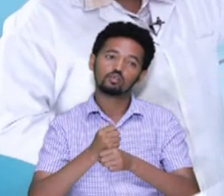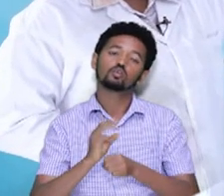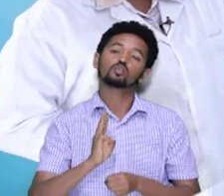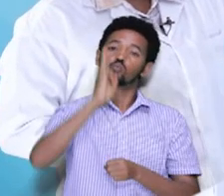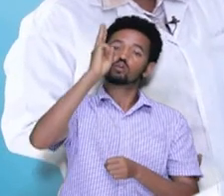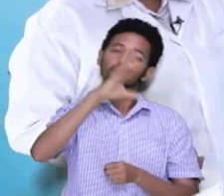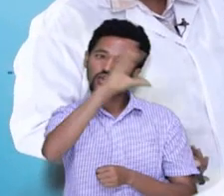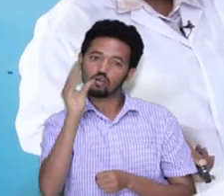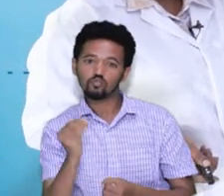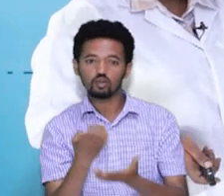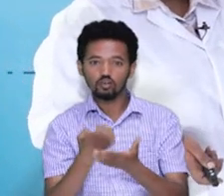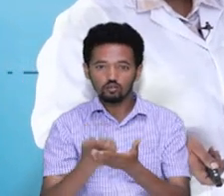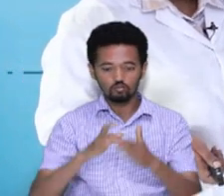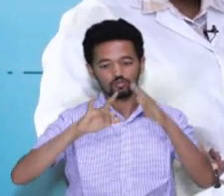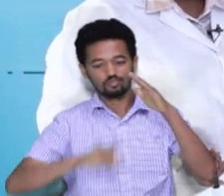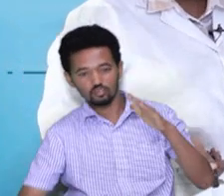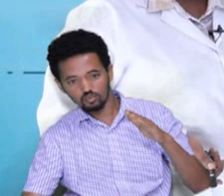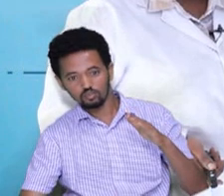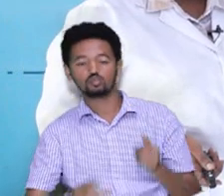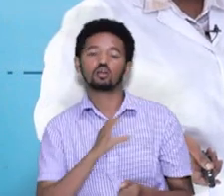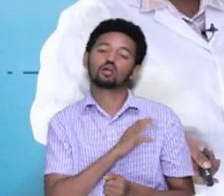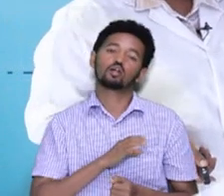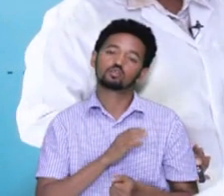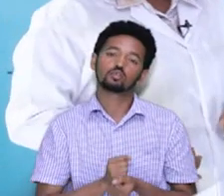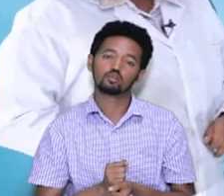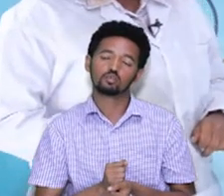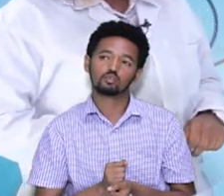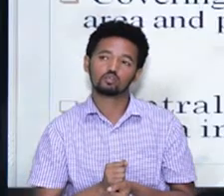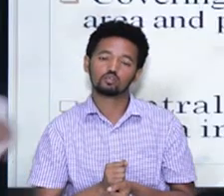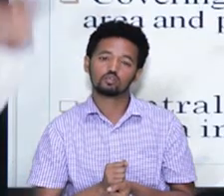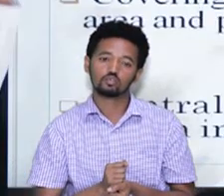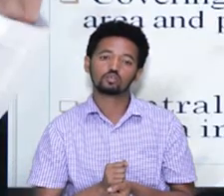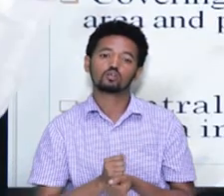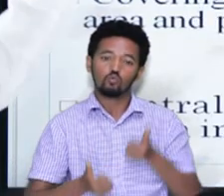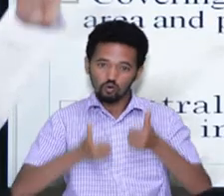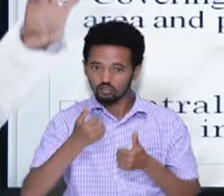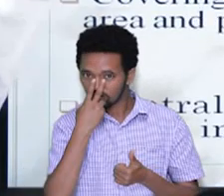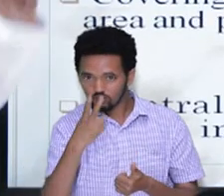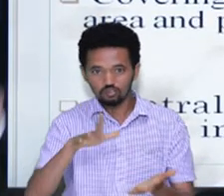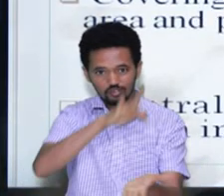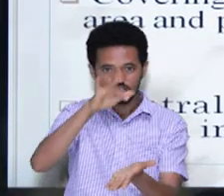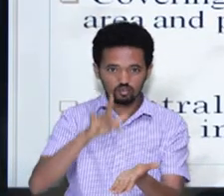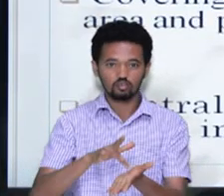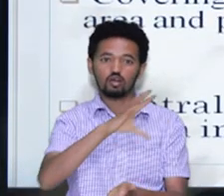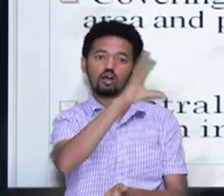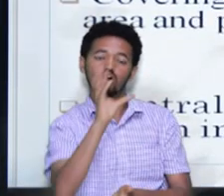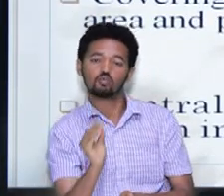Western Africa economy dominated by agriculture. When you see the Central Africa